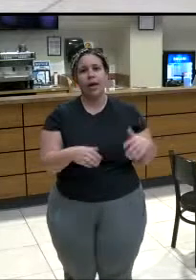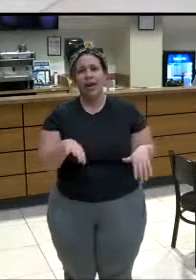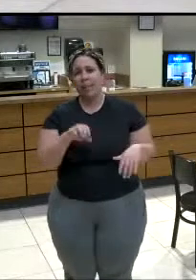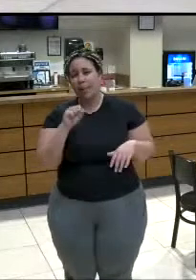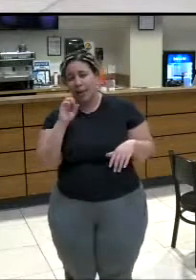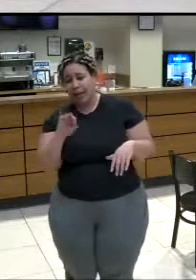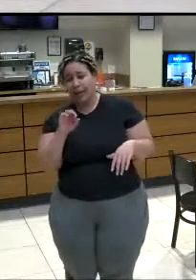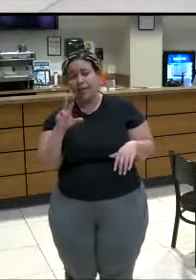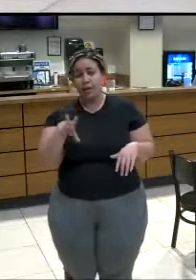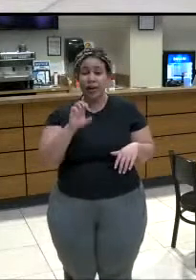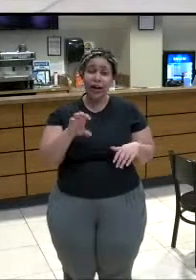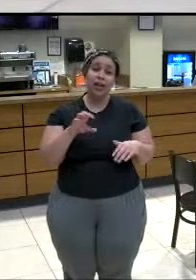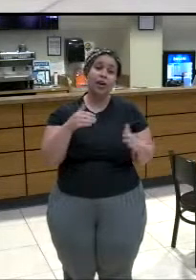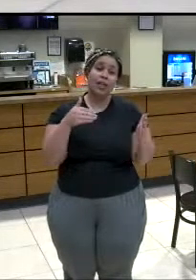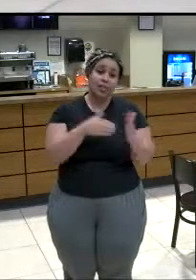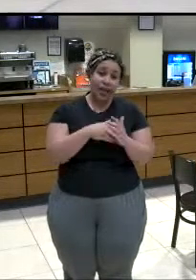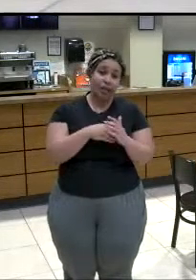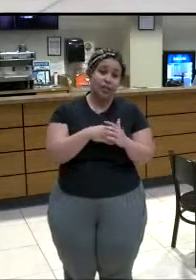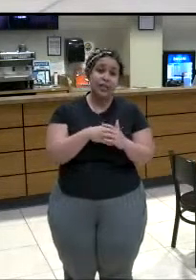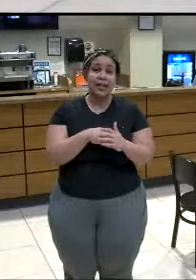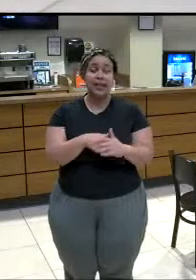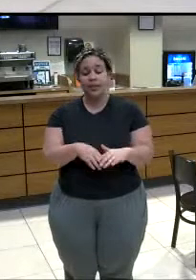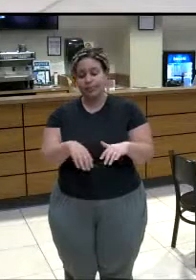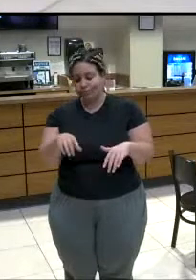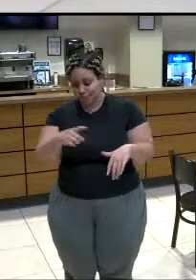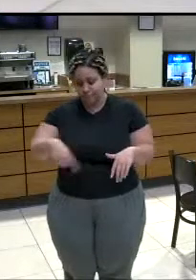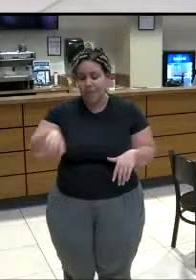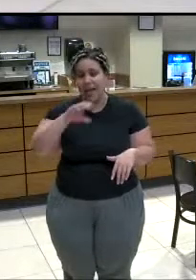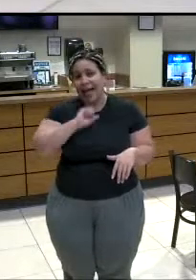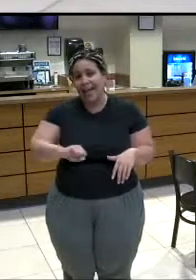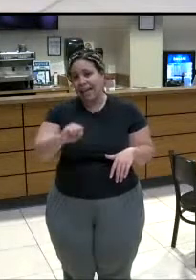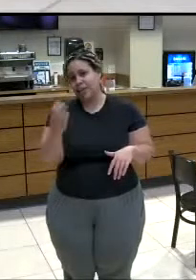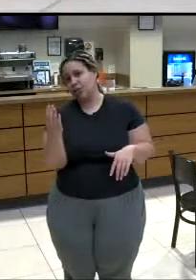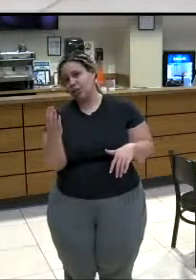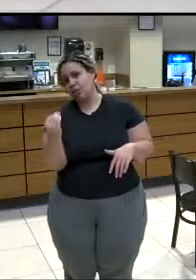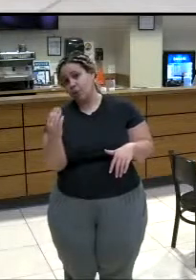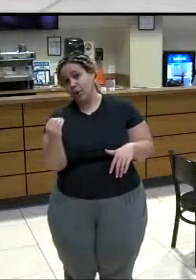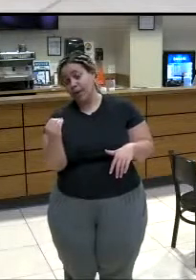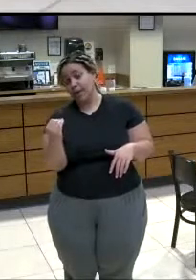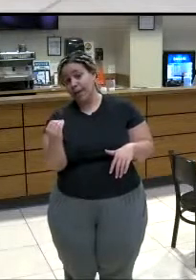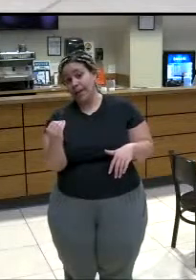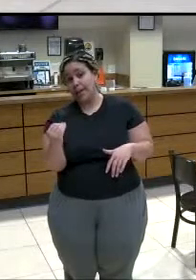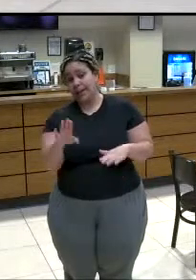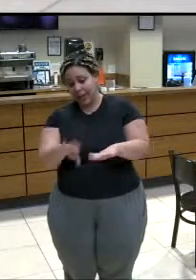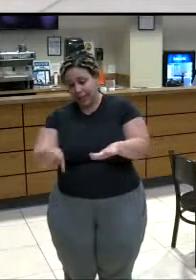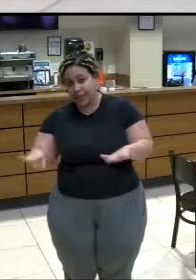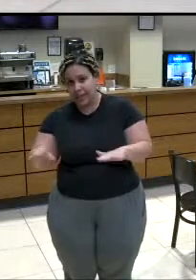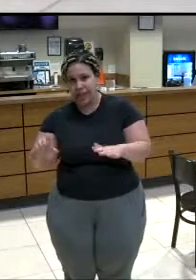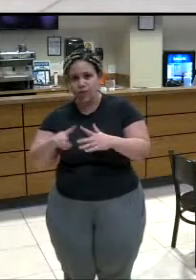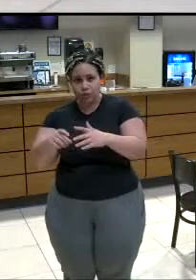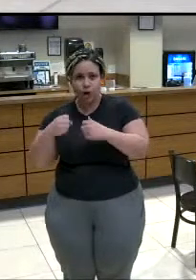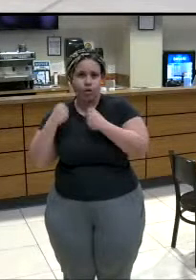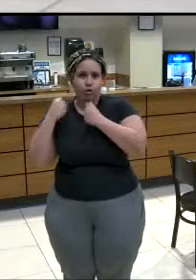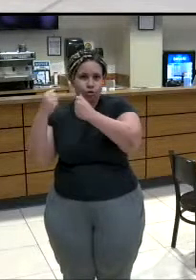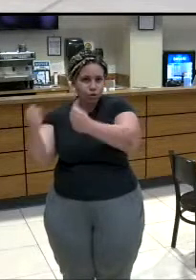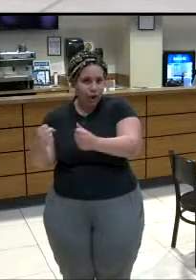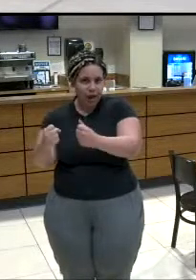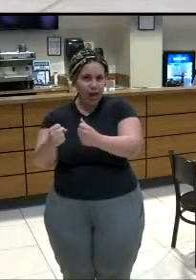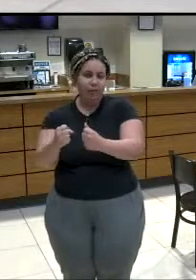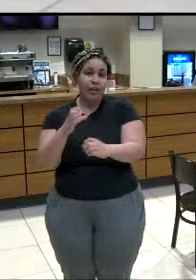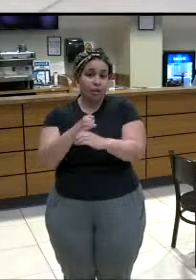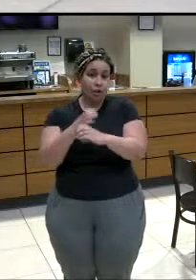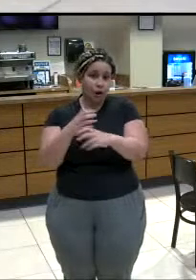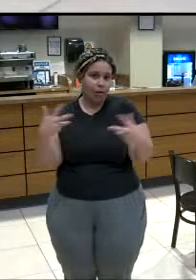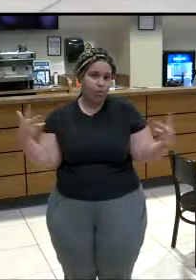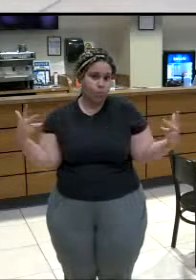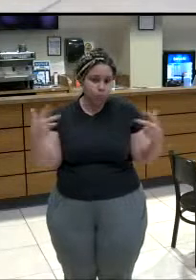drive around and there's an incredible increase in population, we did everything we said we were going to do, and the car crashes still increased